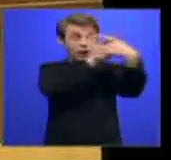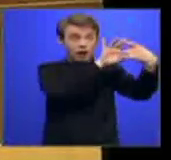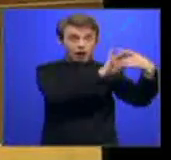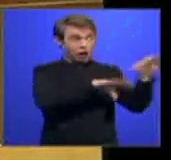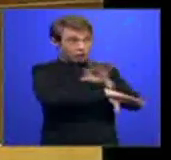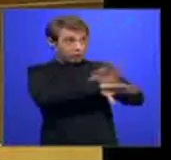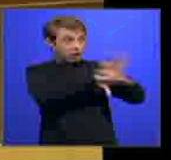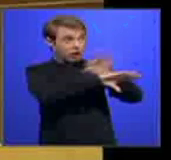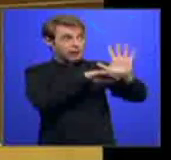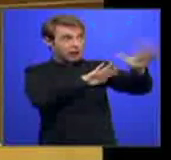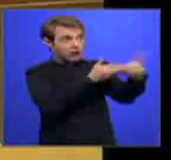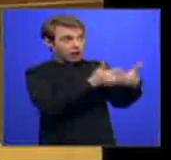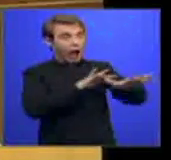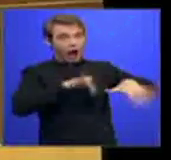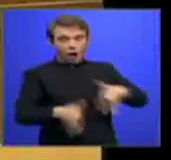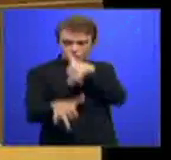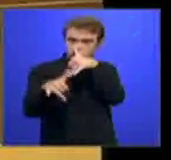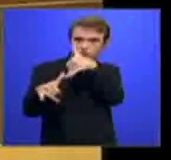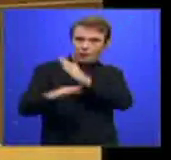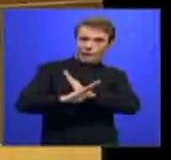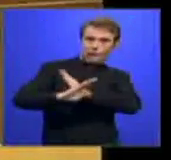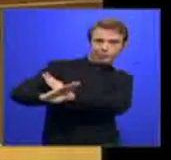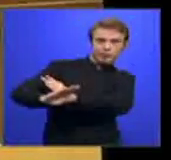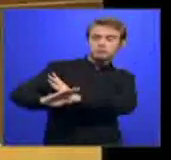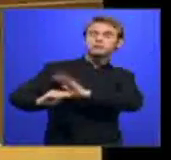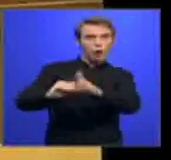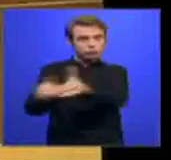to combat this increasing scourge.